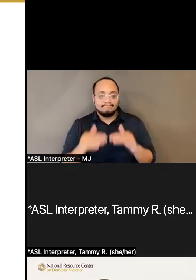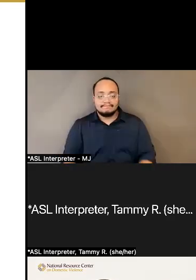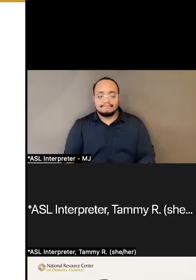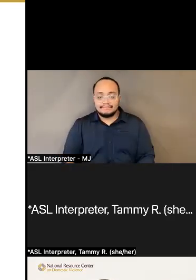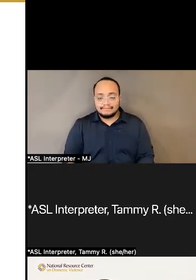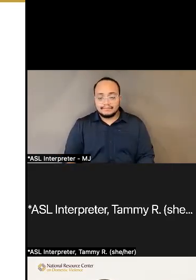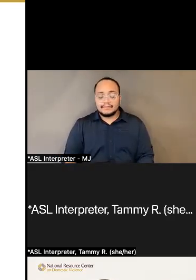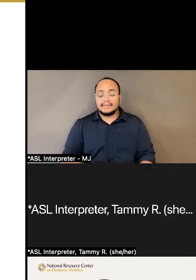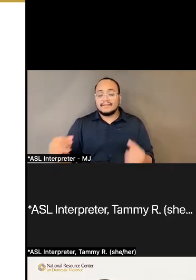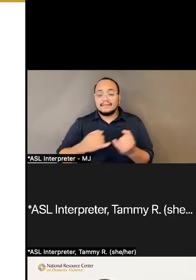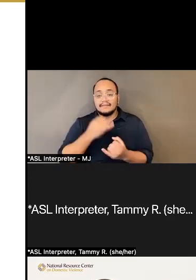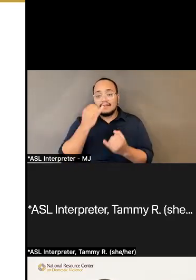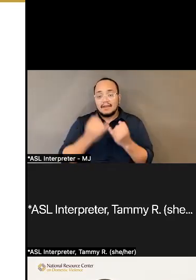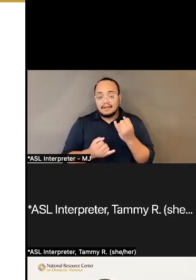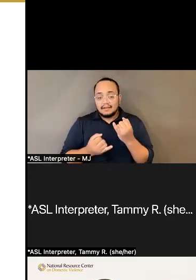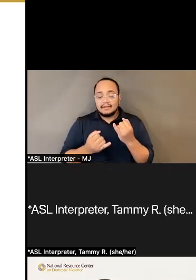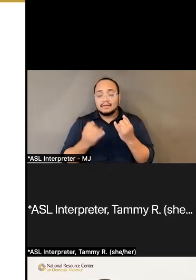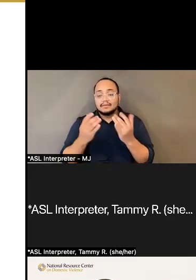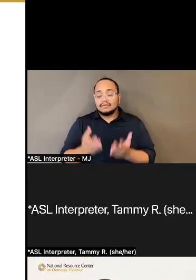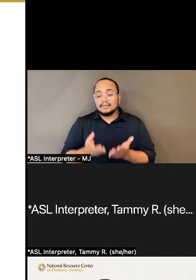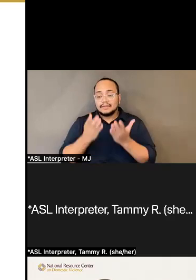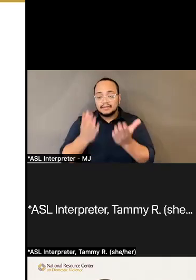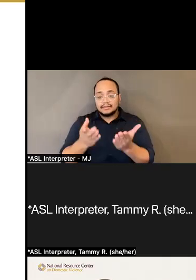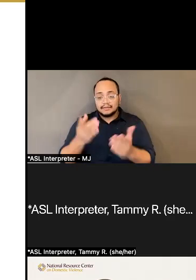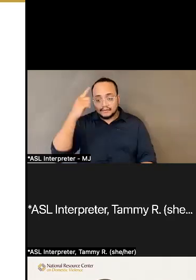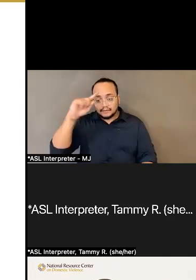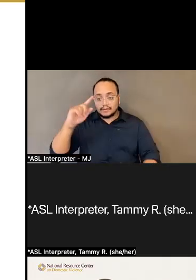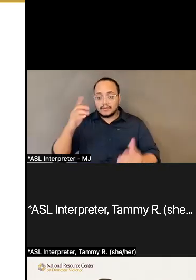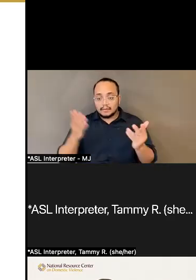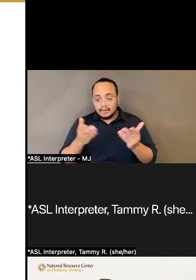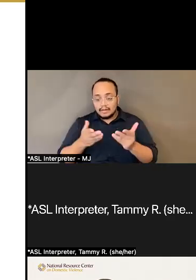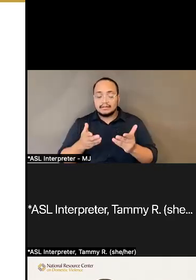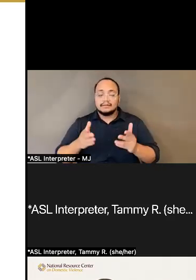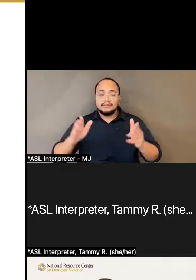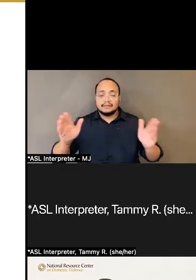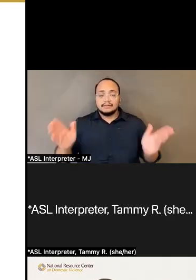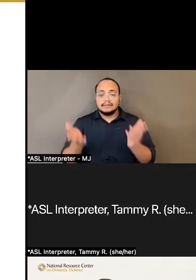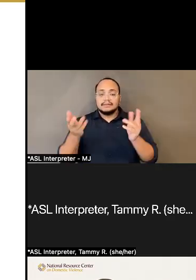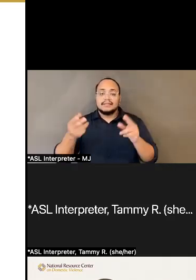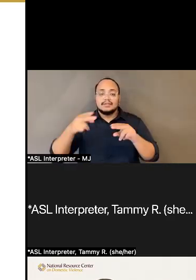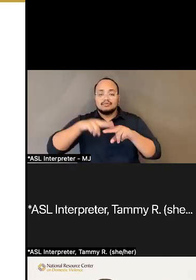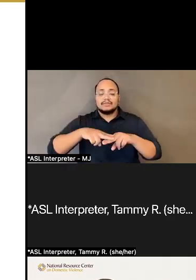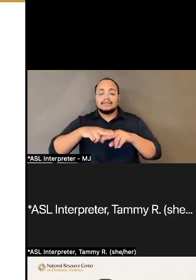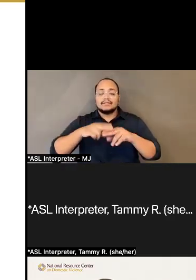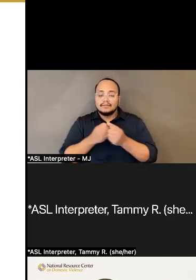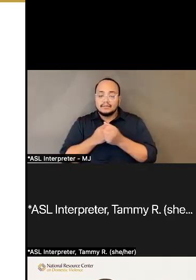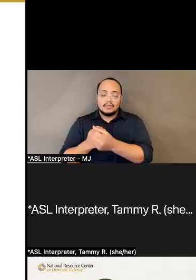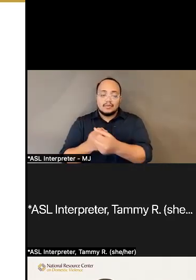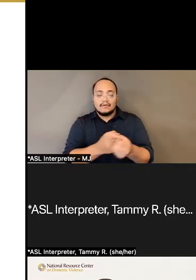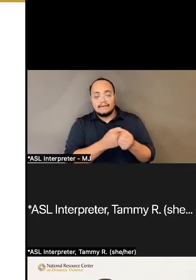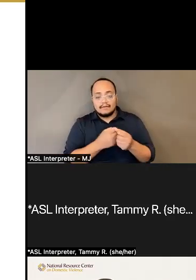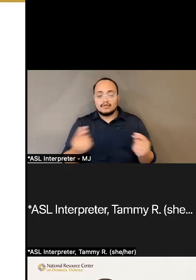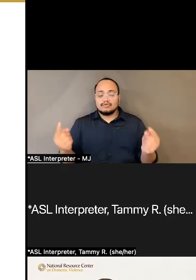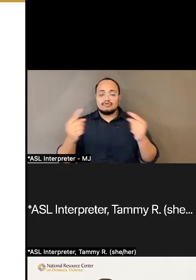And finally, there is a recommendation to increase support for